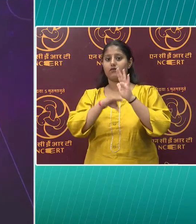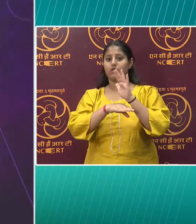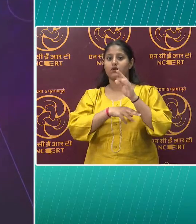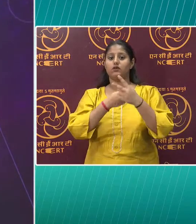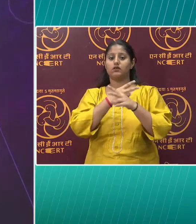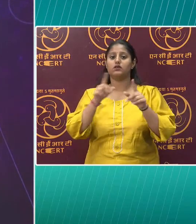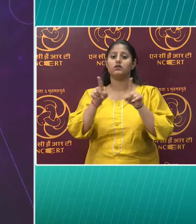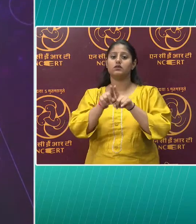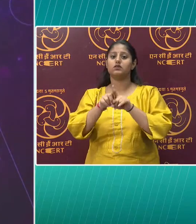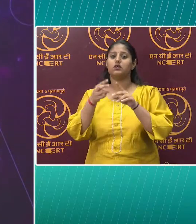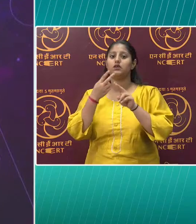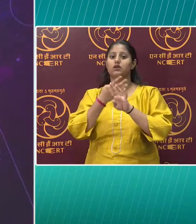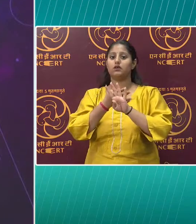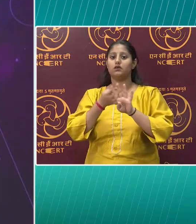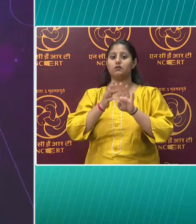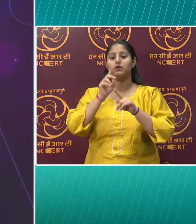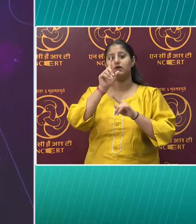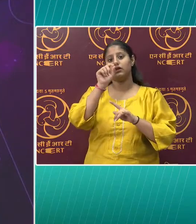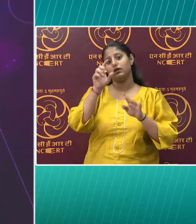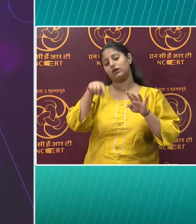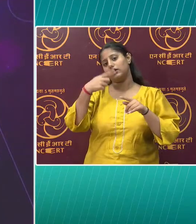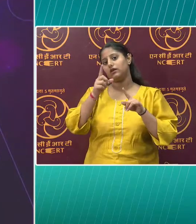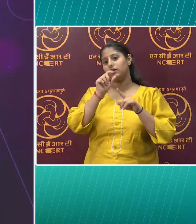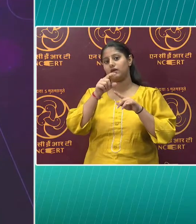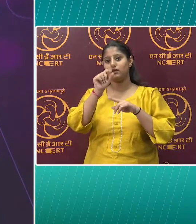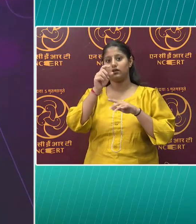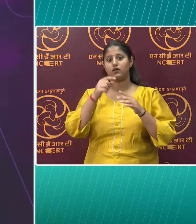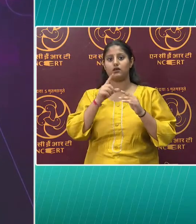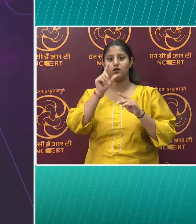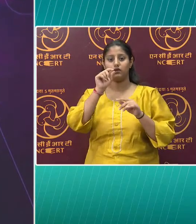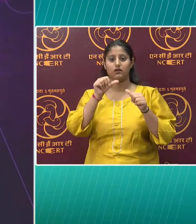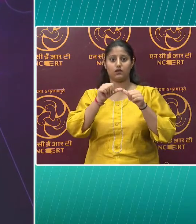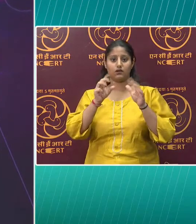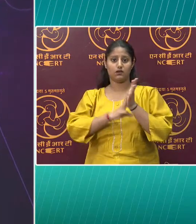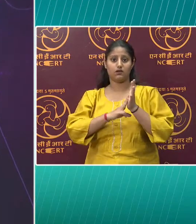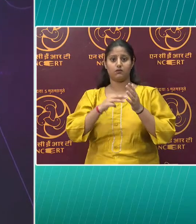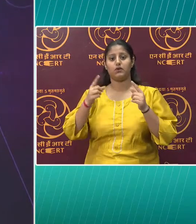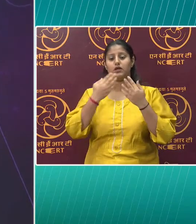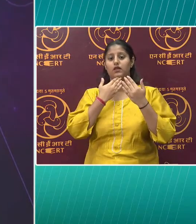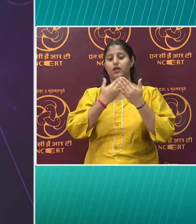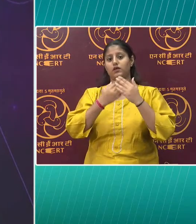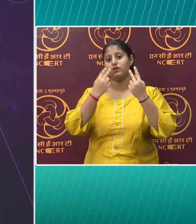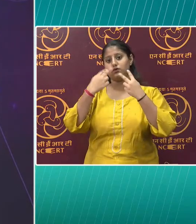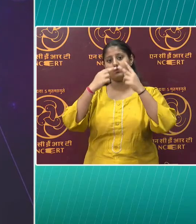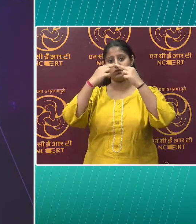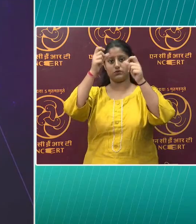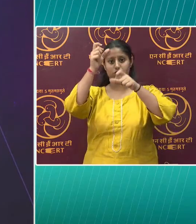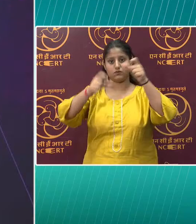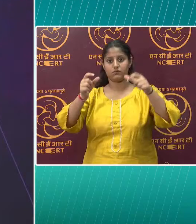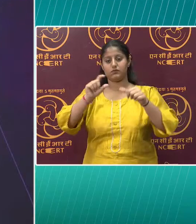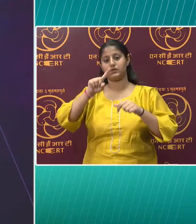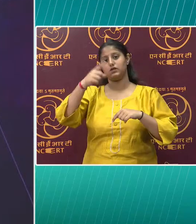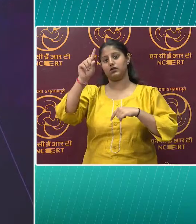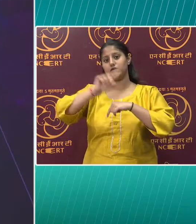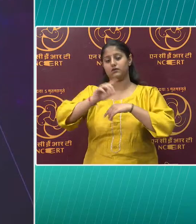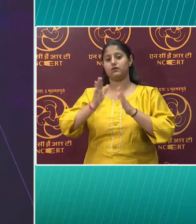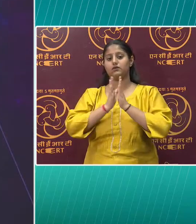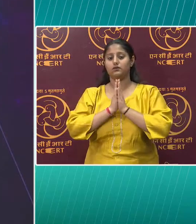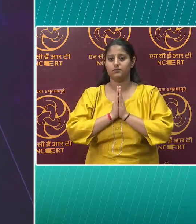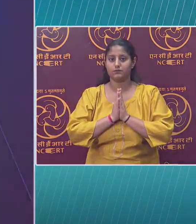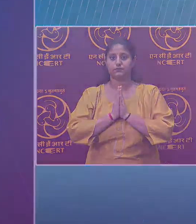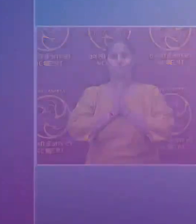same time at 10 a.m. Thank you very much for joining us, viewers. Until tomorrow, namaskar.